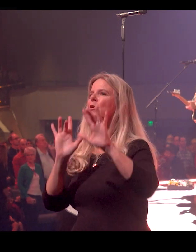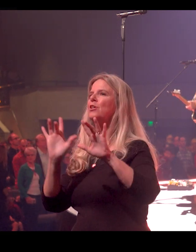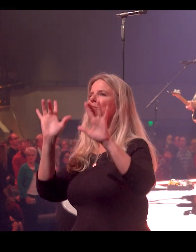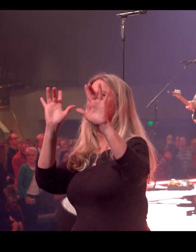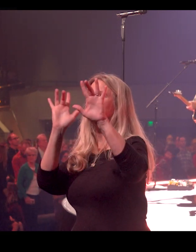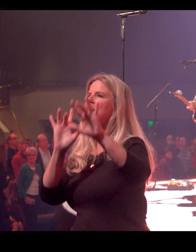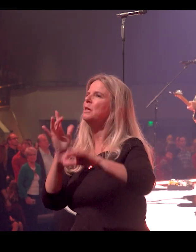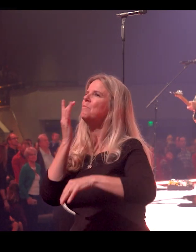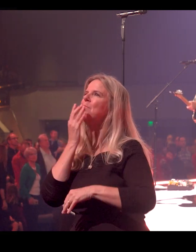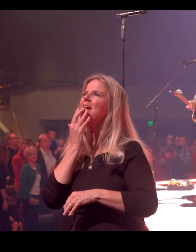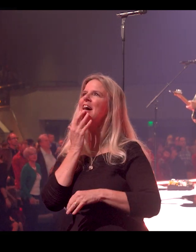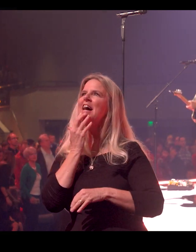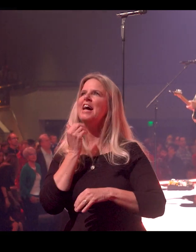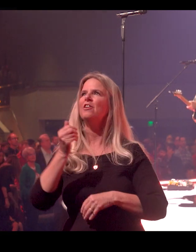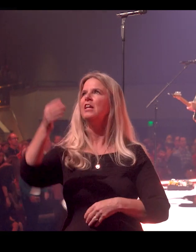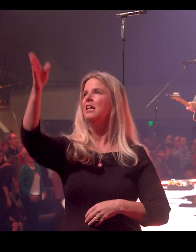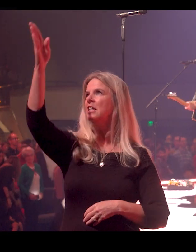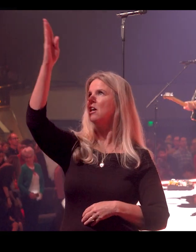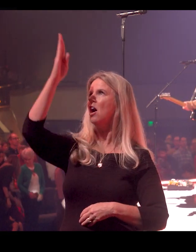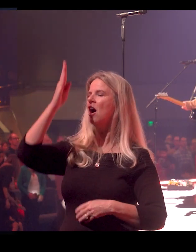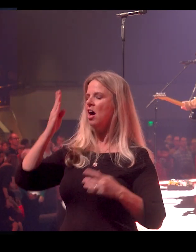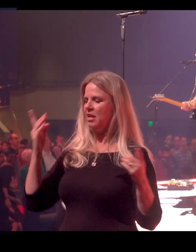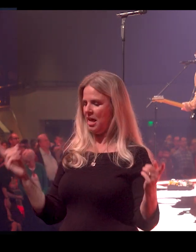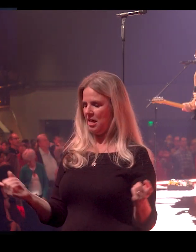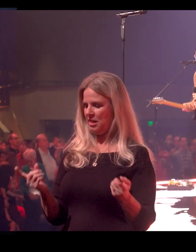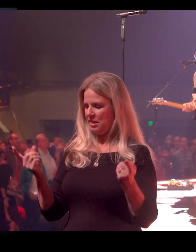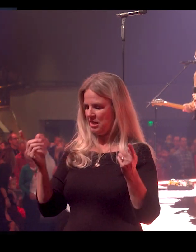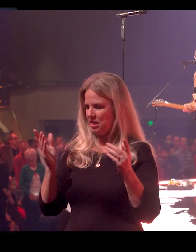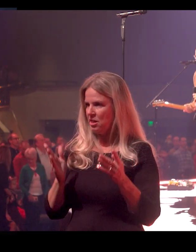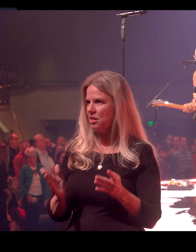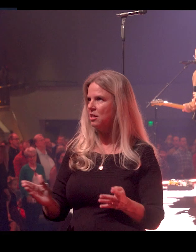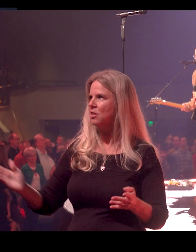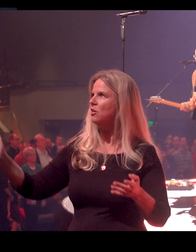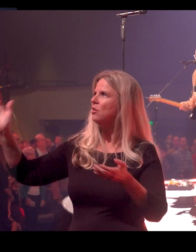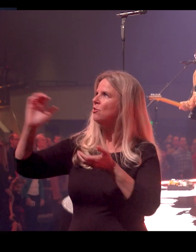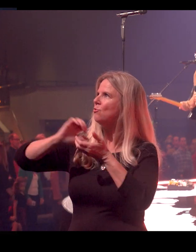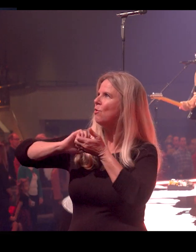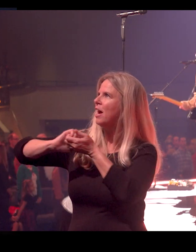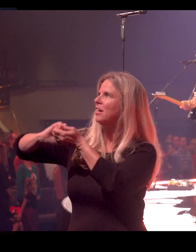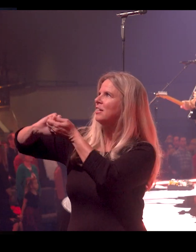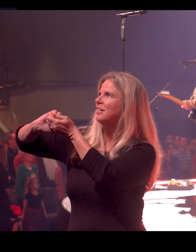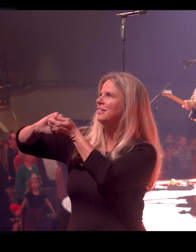and sinners reconciled.